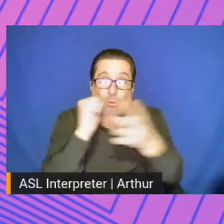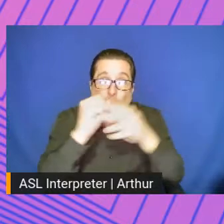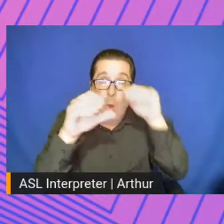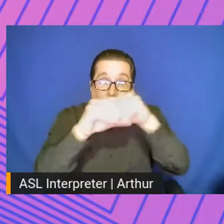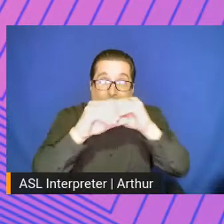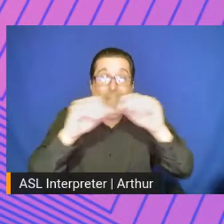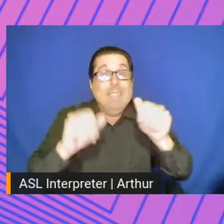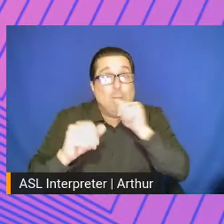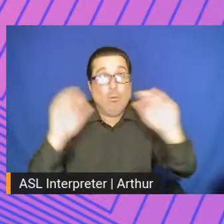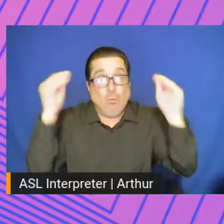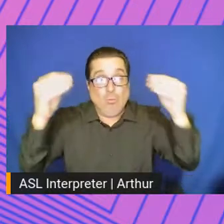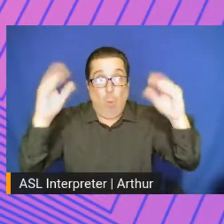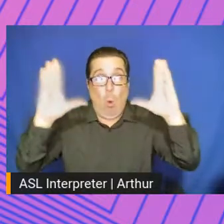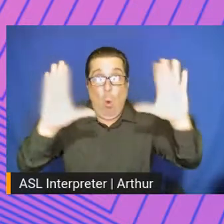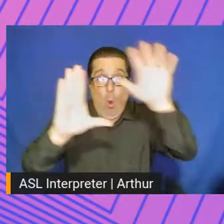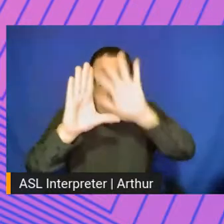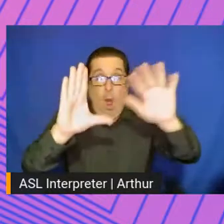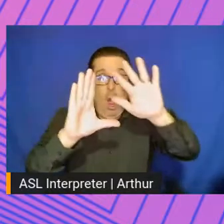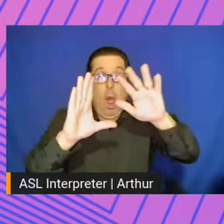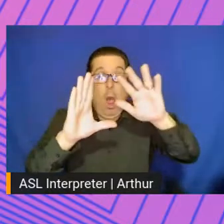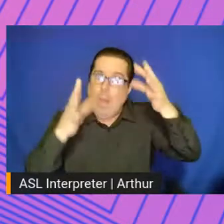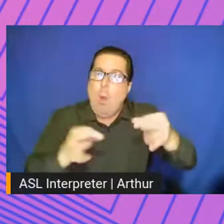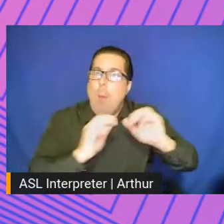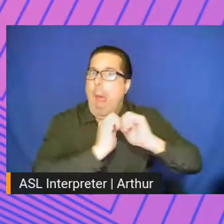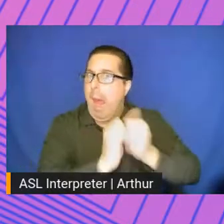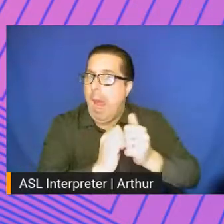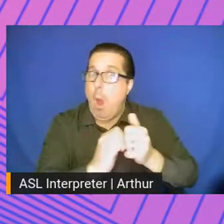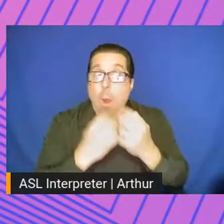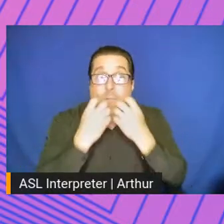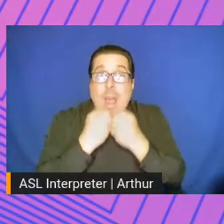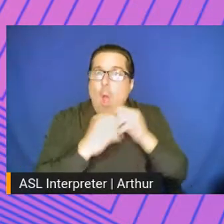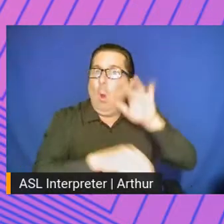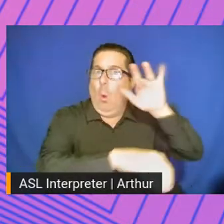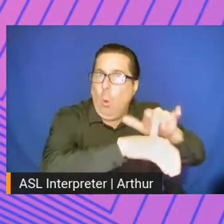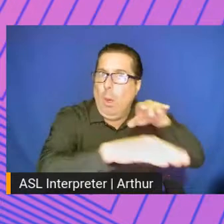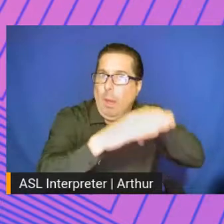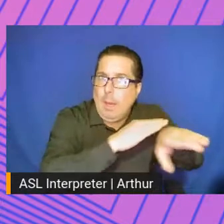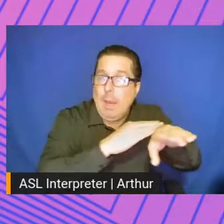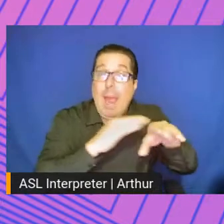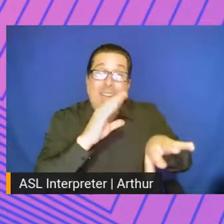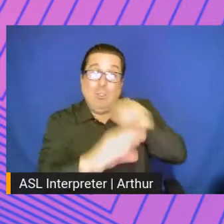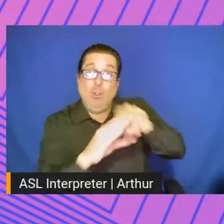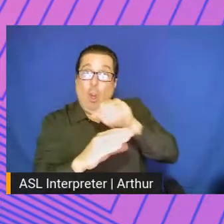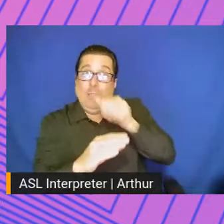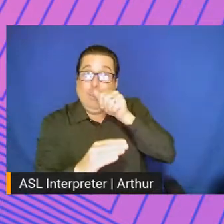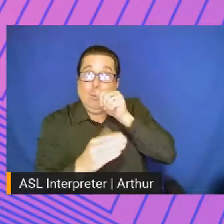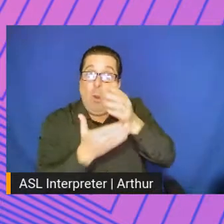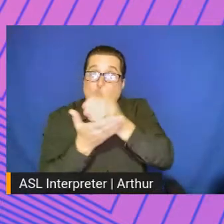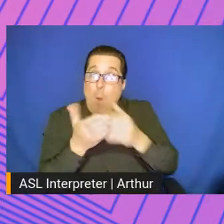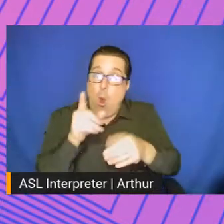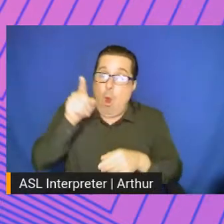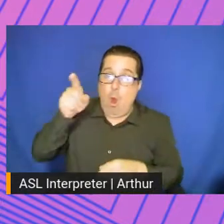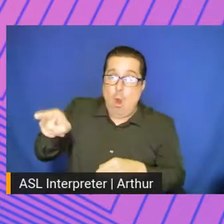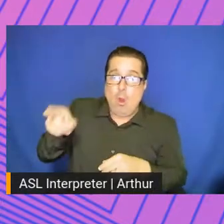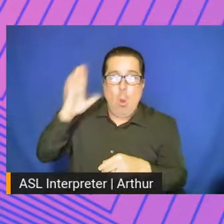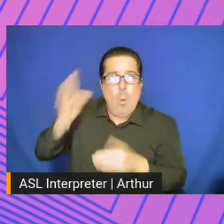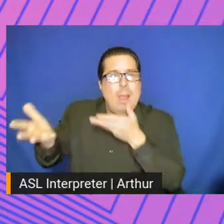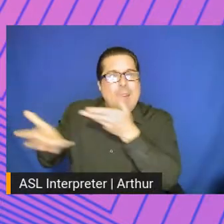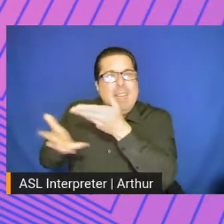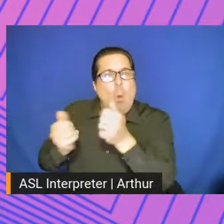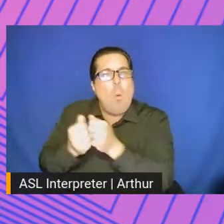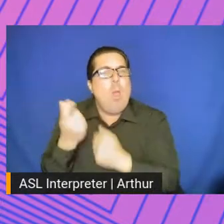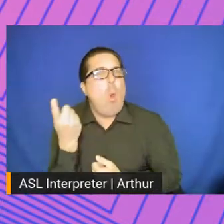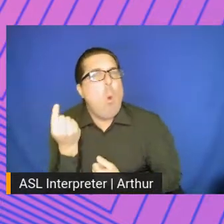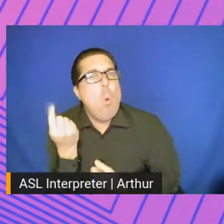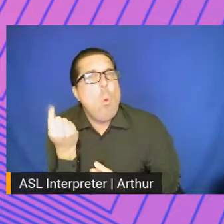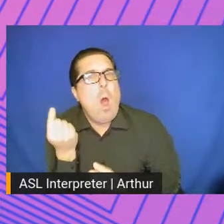is going to determine the how those values are fetched, and the external secret component is going to deal with what is